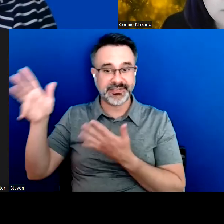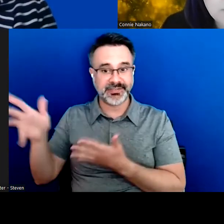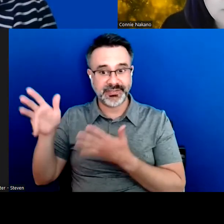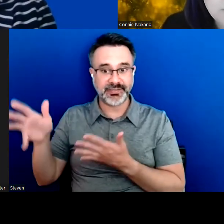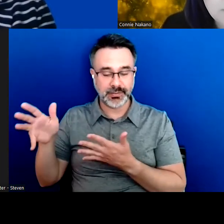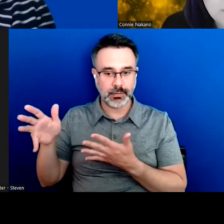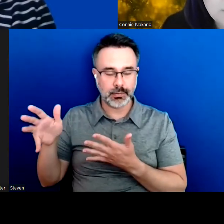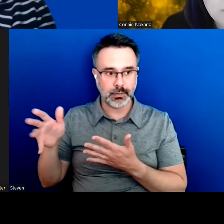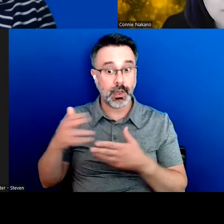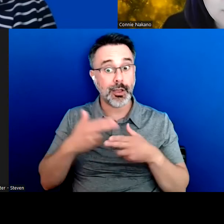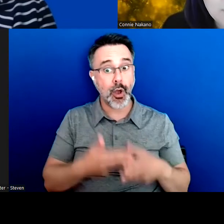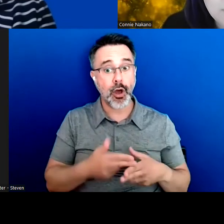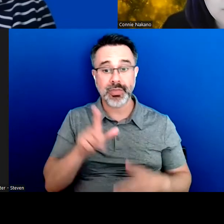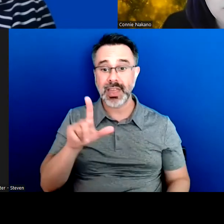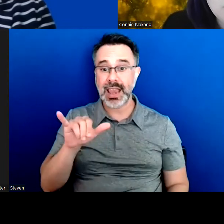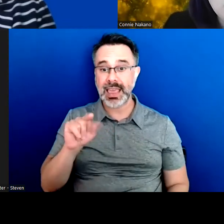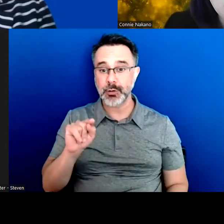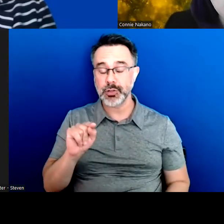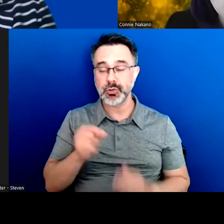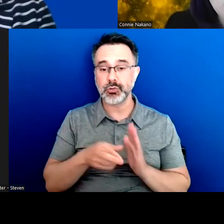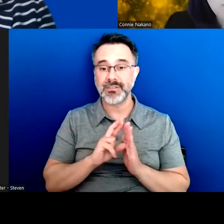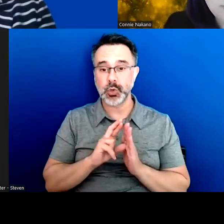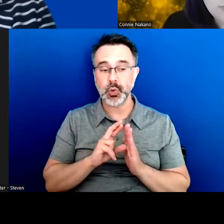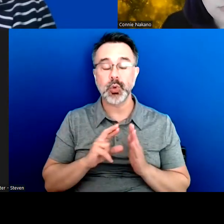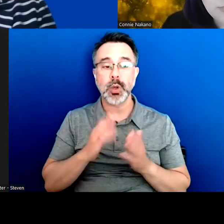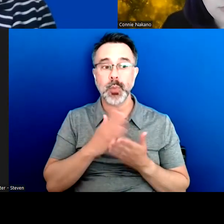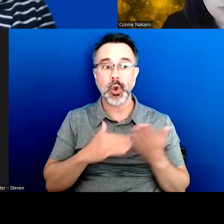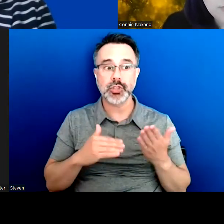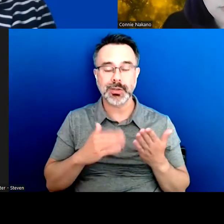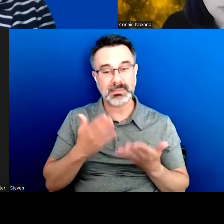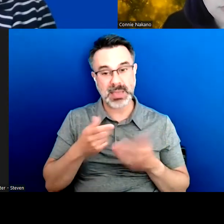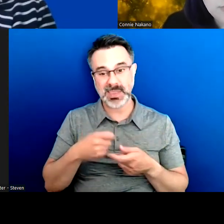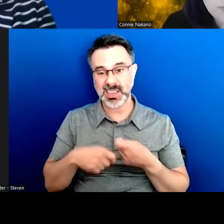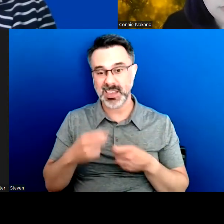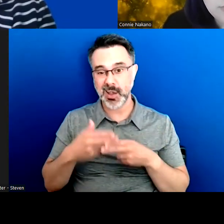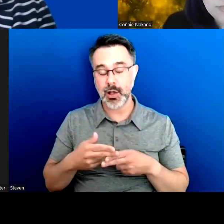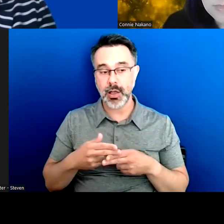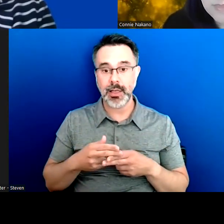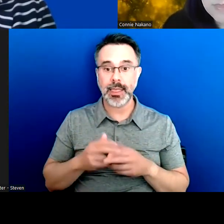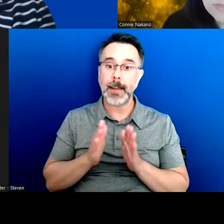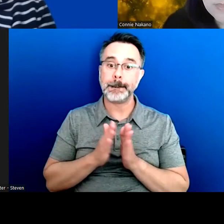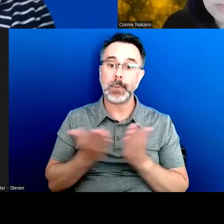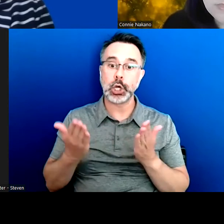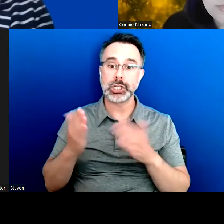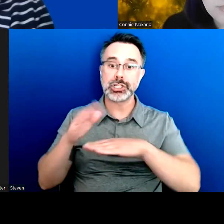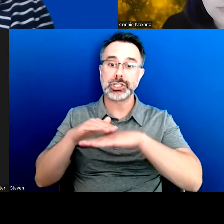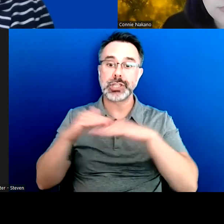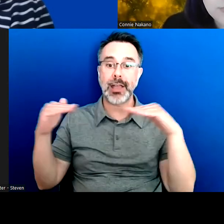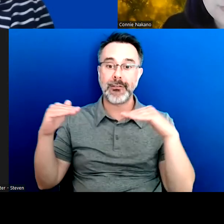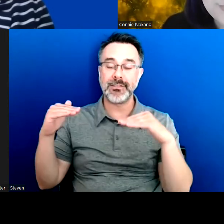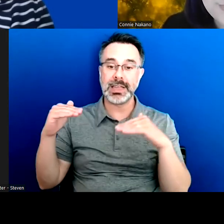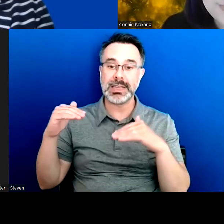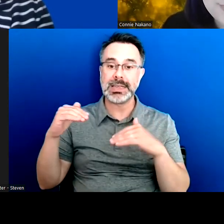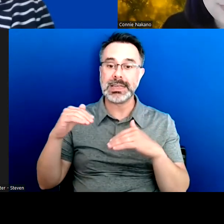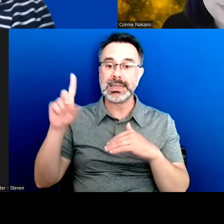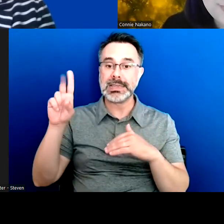literature review portion of the hubs and spokes development, maybe we can call it the bookshelf dusting review or something along